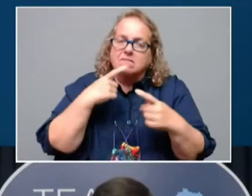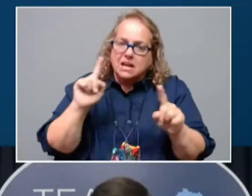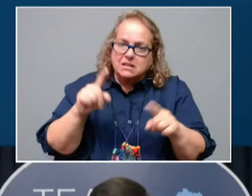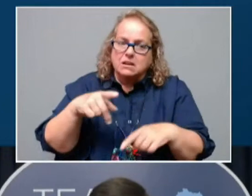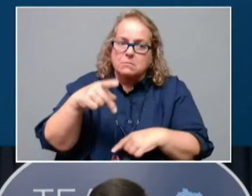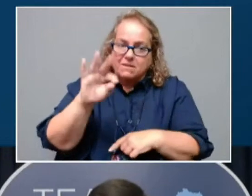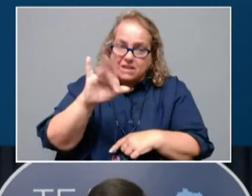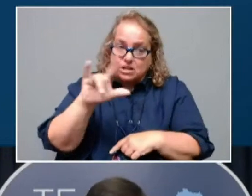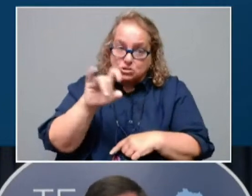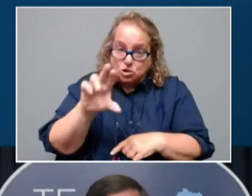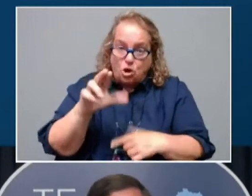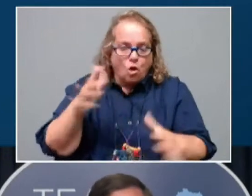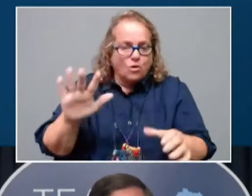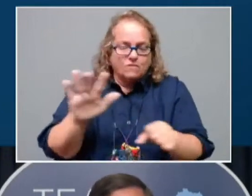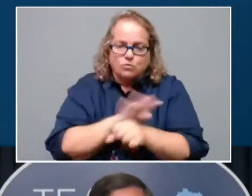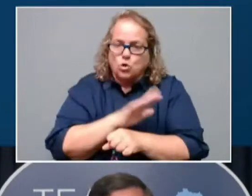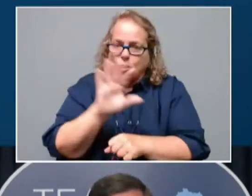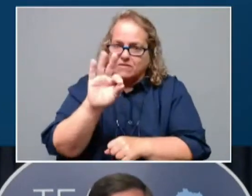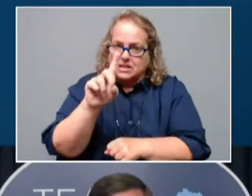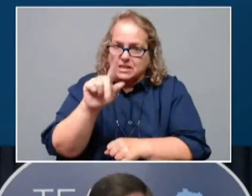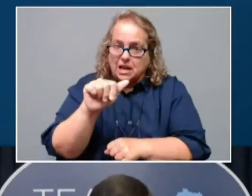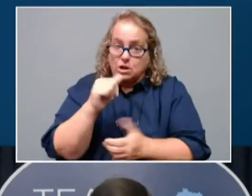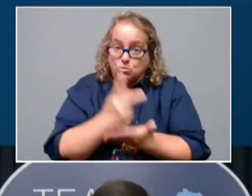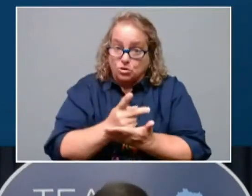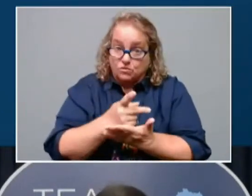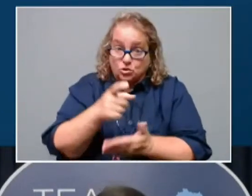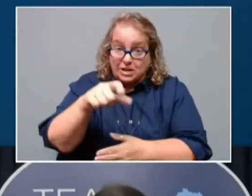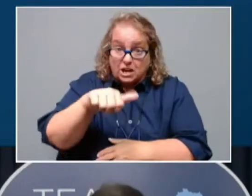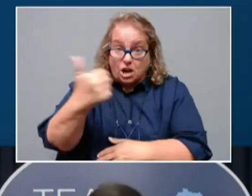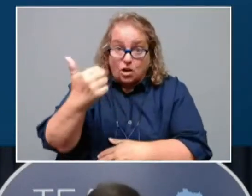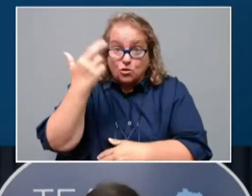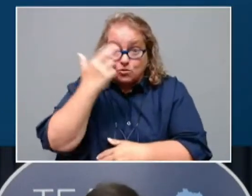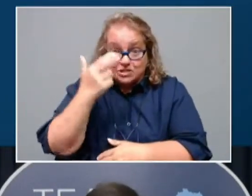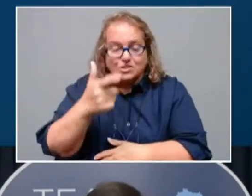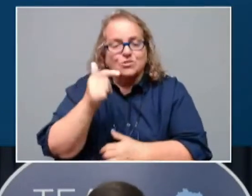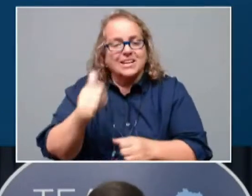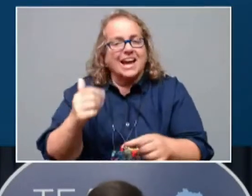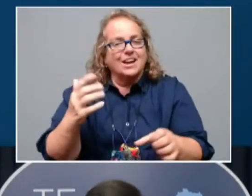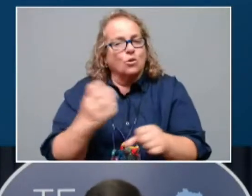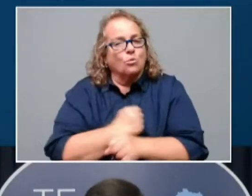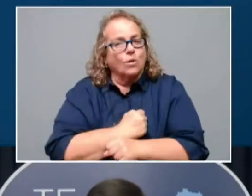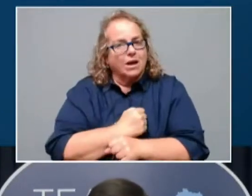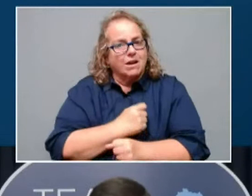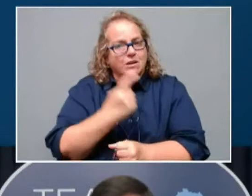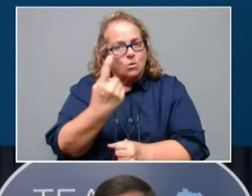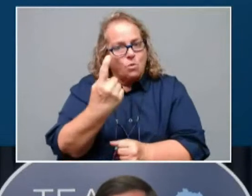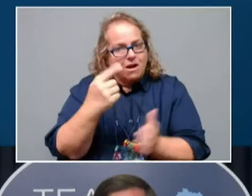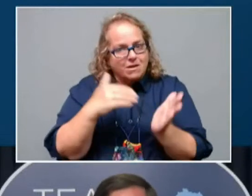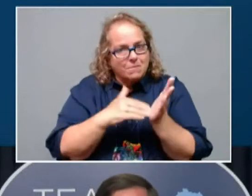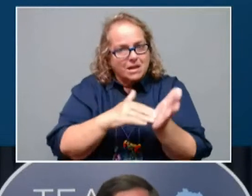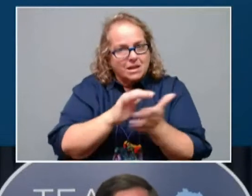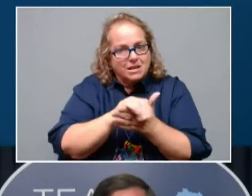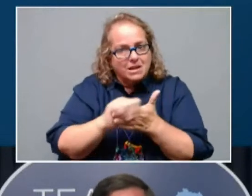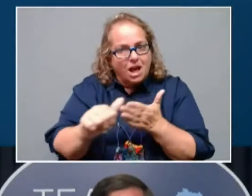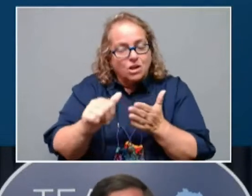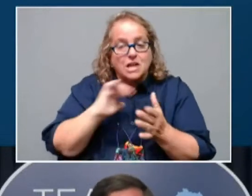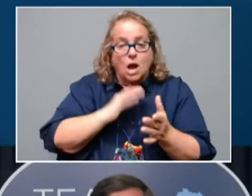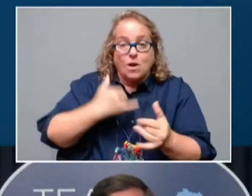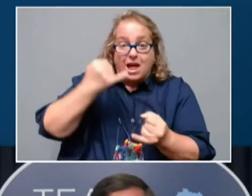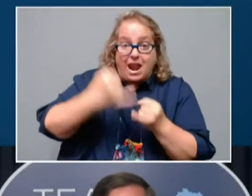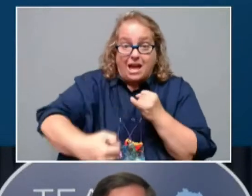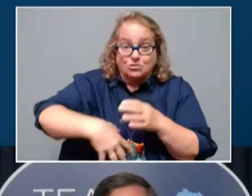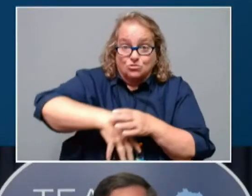FDA approved. And if you need another reason, you can win $1 million. Our last shot at $1 million drawing is this